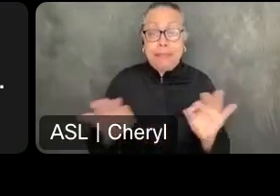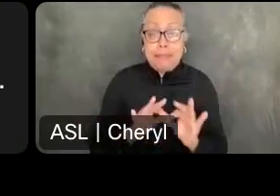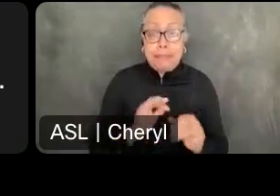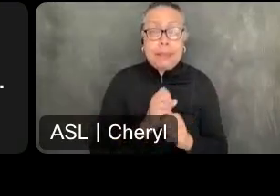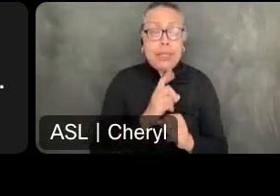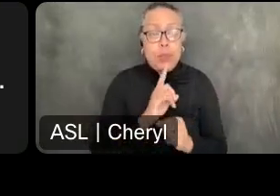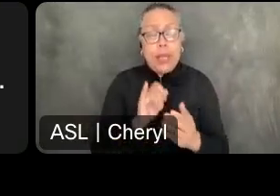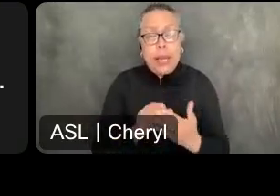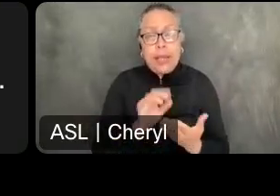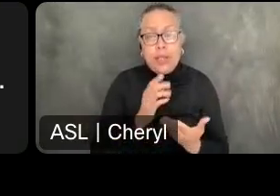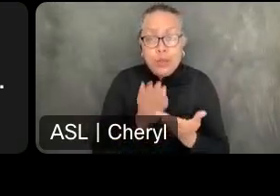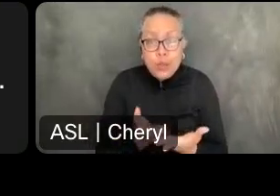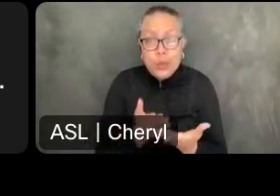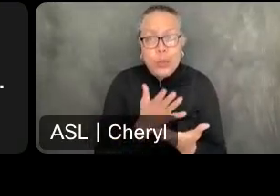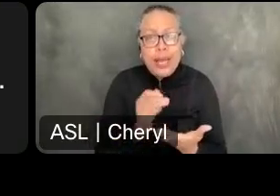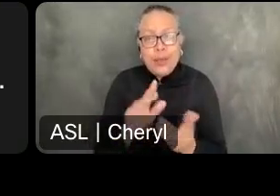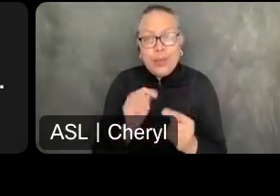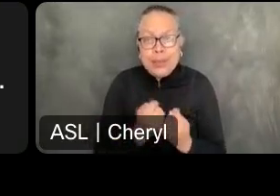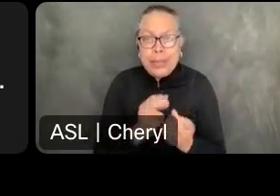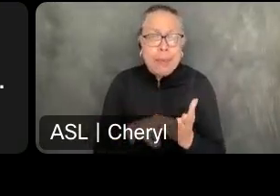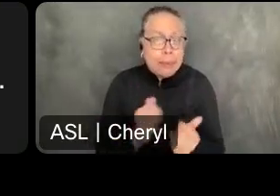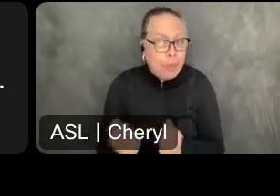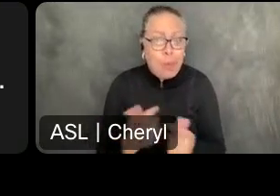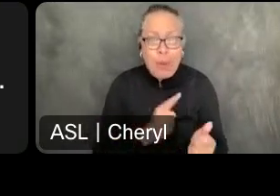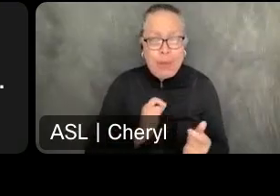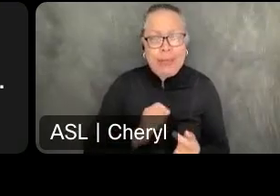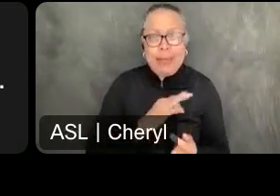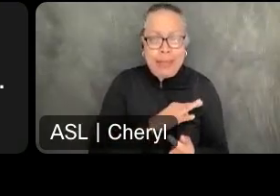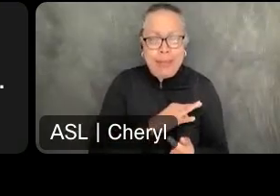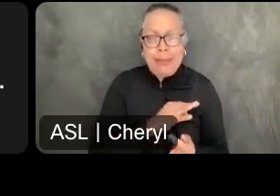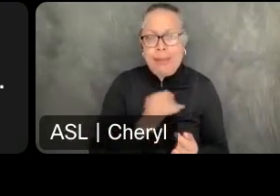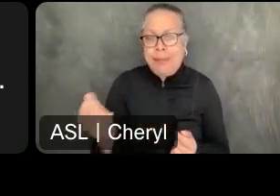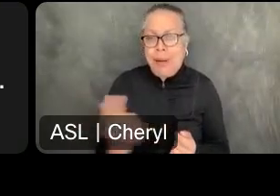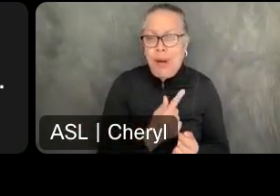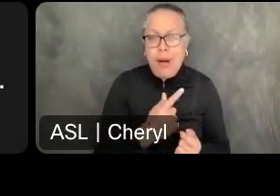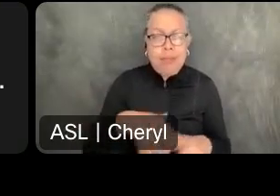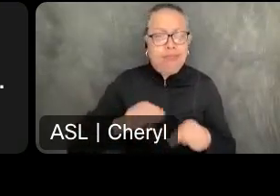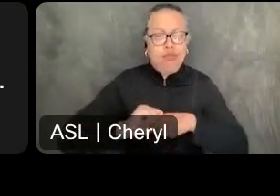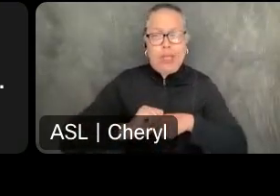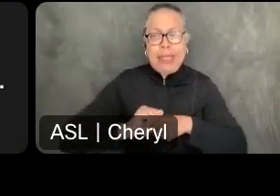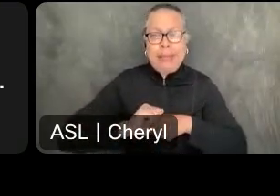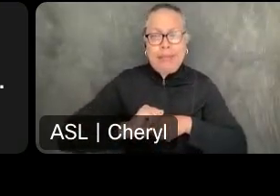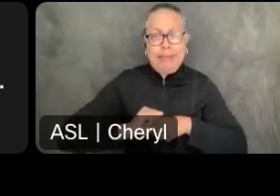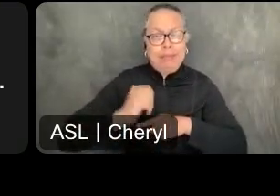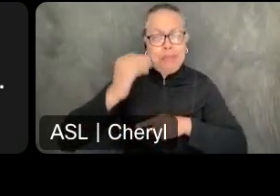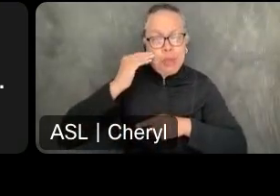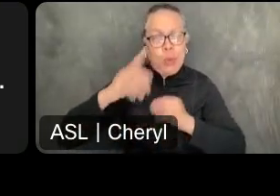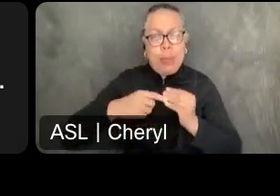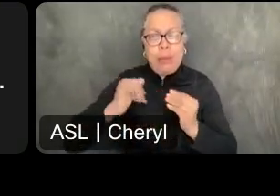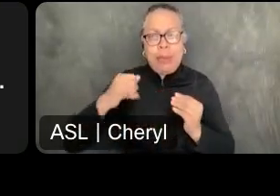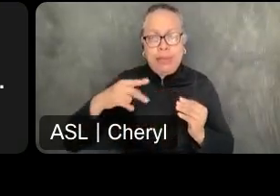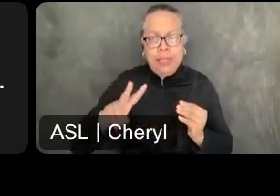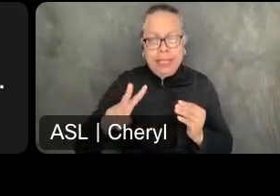your team, everyone on staff, has universal training on intimate partner violence